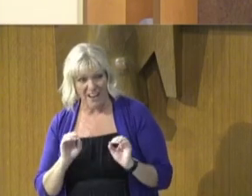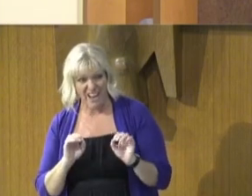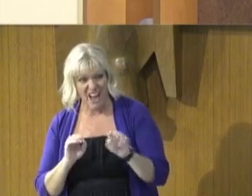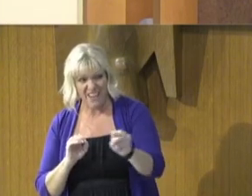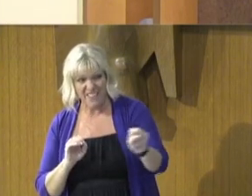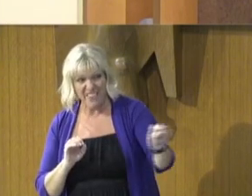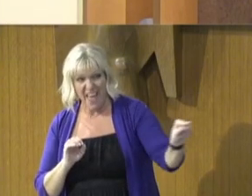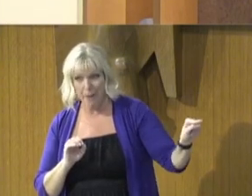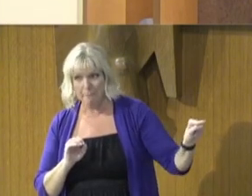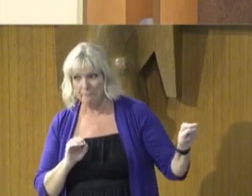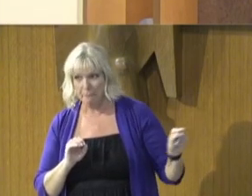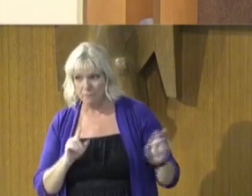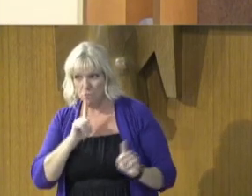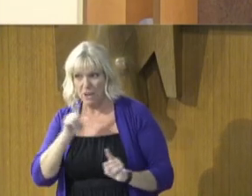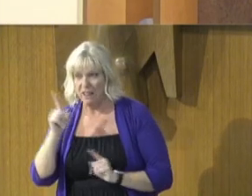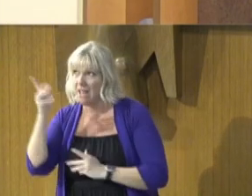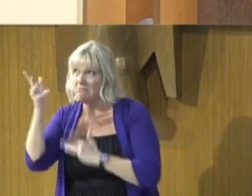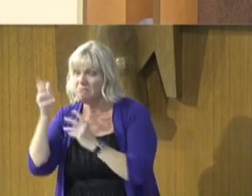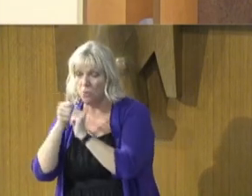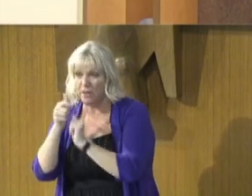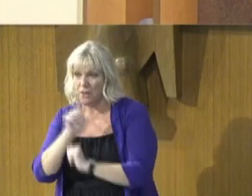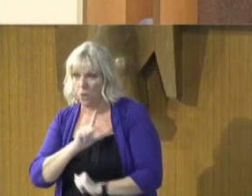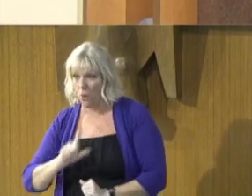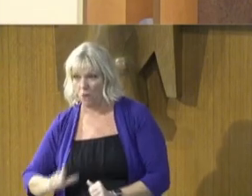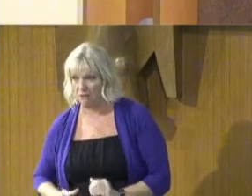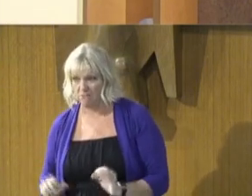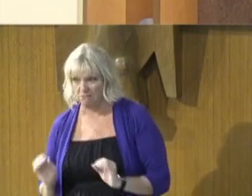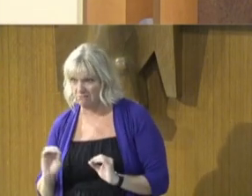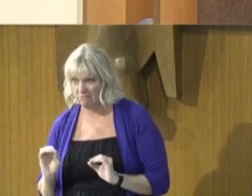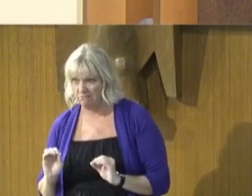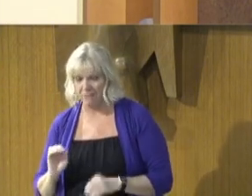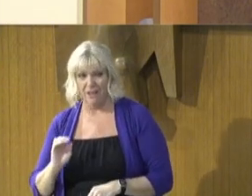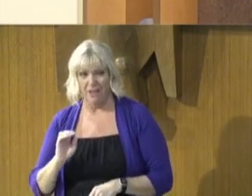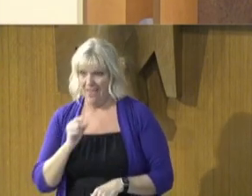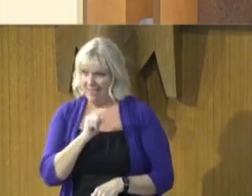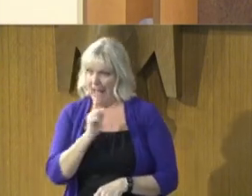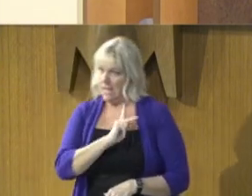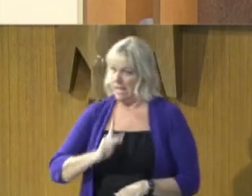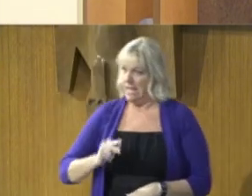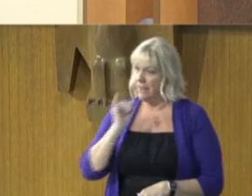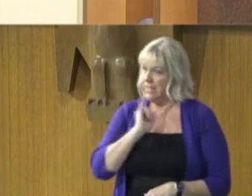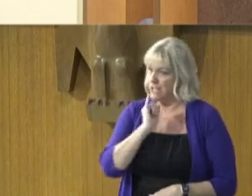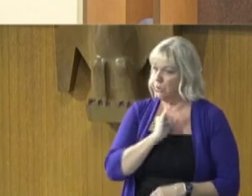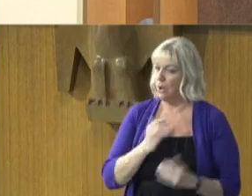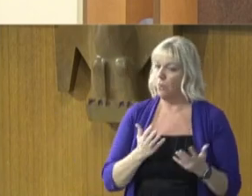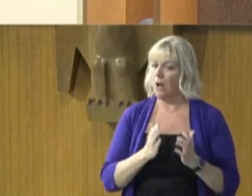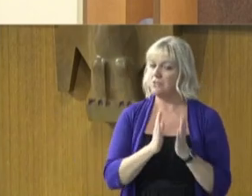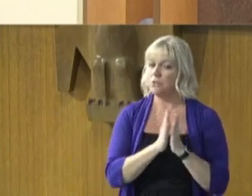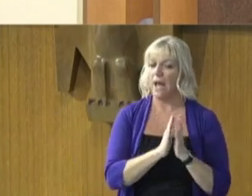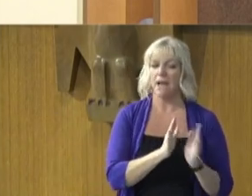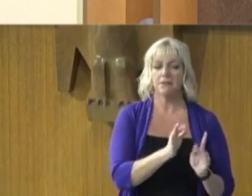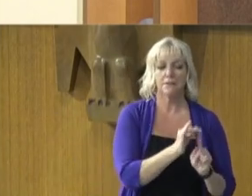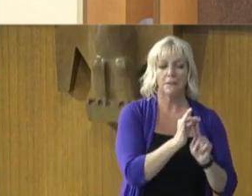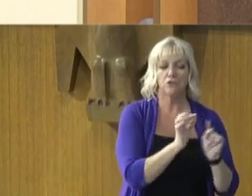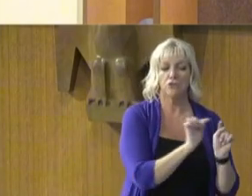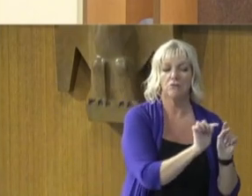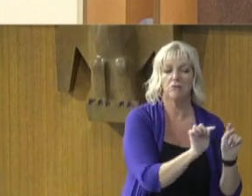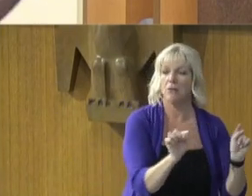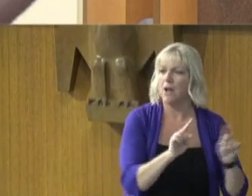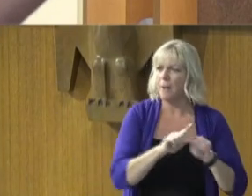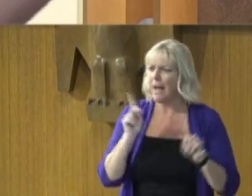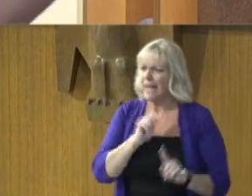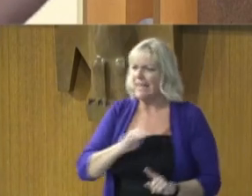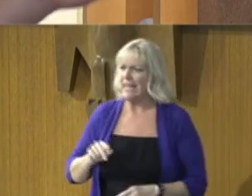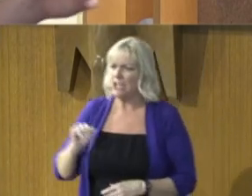on behalf of the Lord, right?" The king of Israel wants to consult with his people, but Jehoshaphat wants to hear